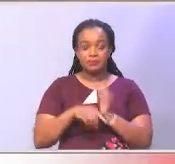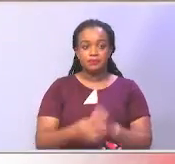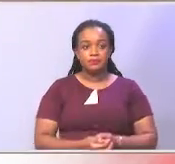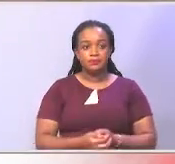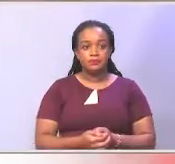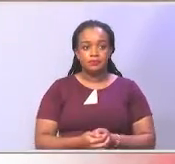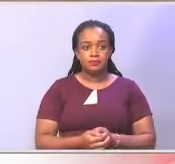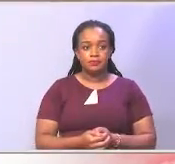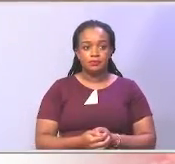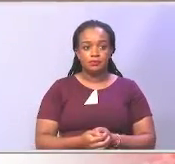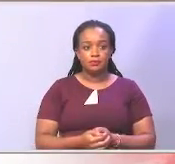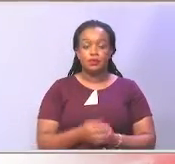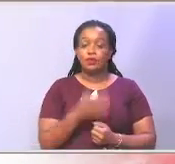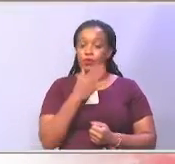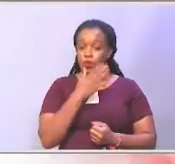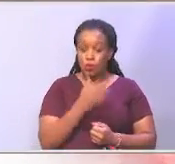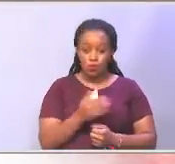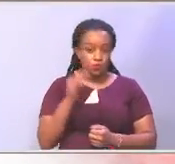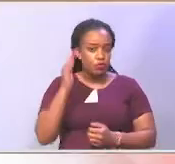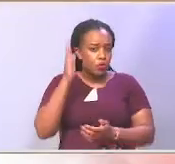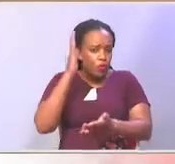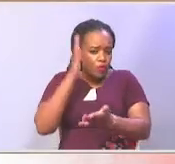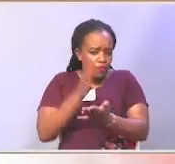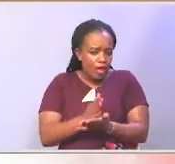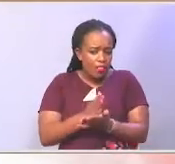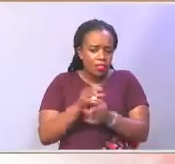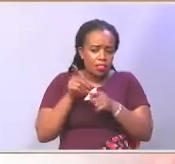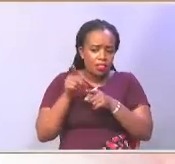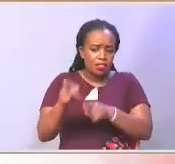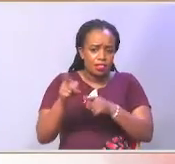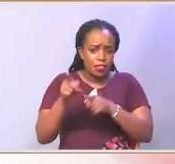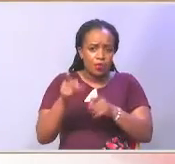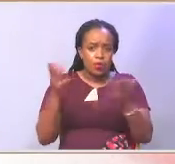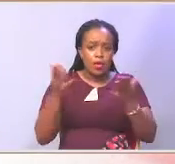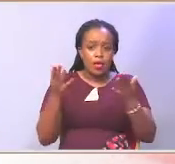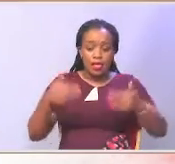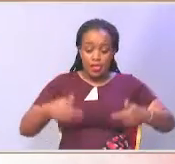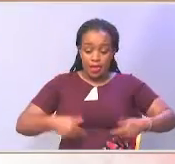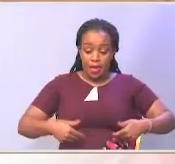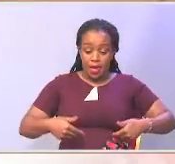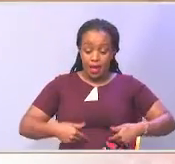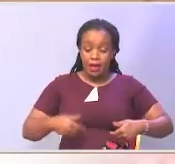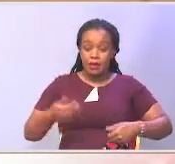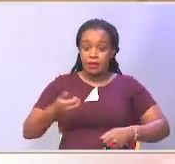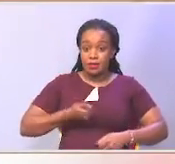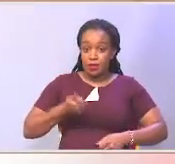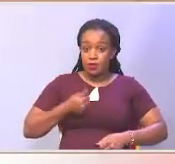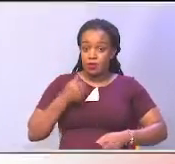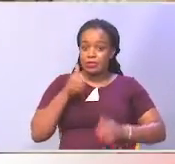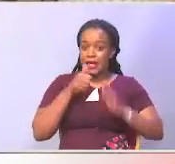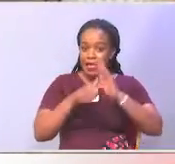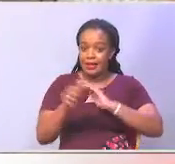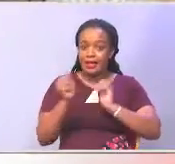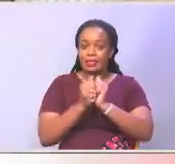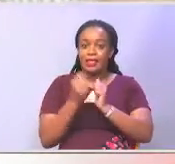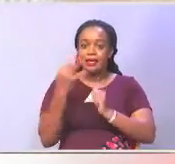We are here to ascertain allegations of young girls below the age of 13 who have fallen prey to sexual